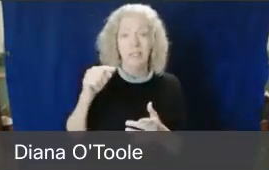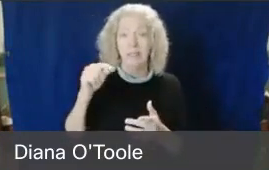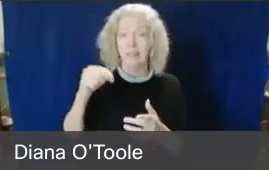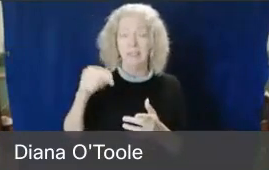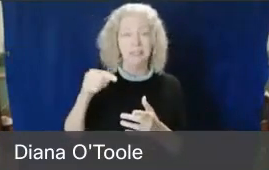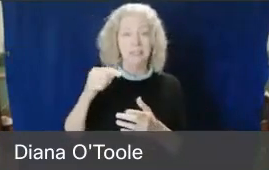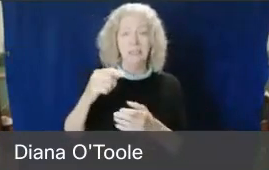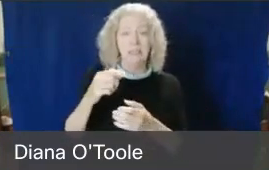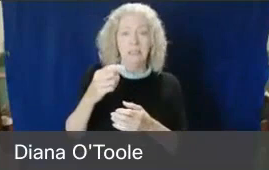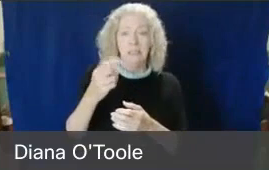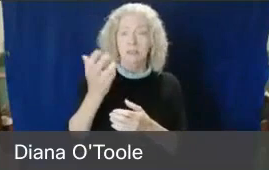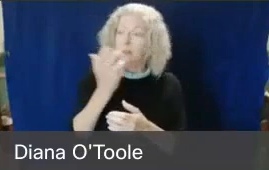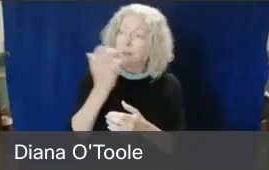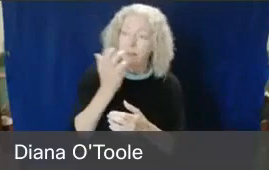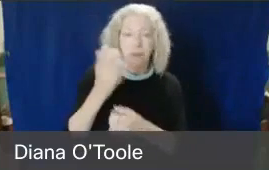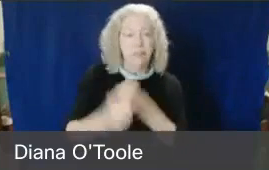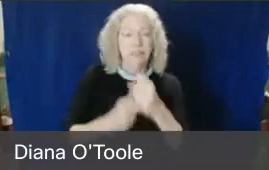now. And of course,